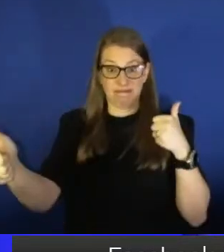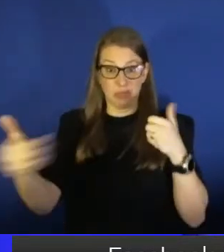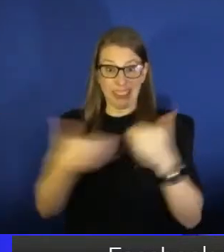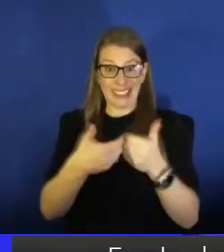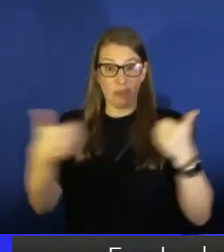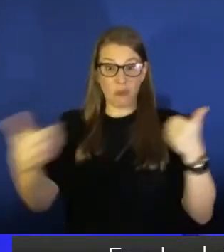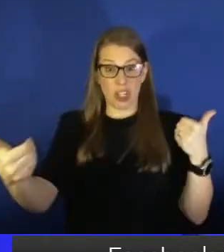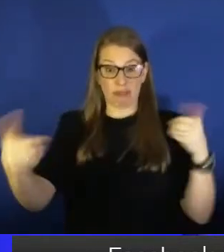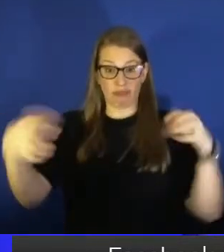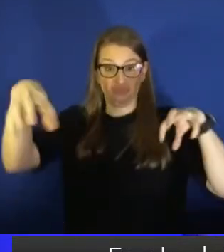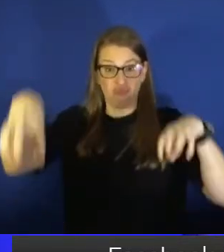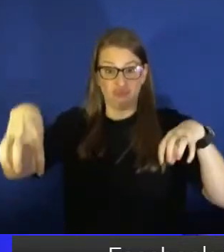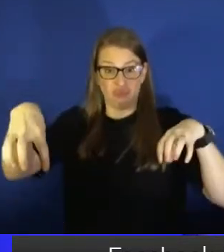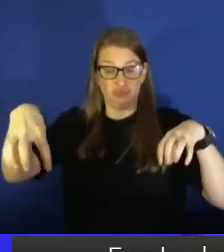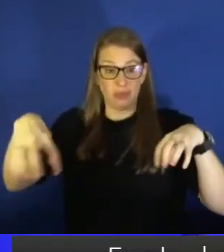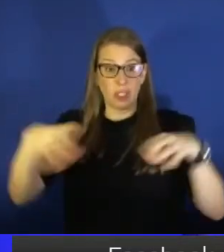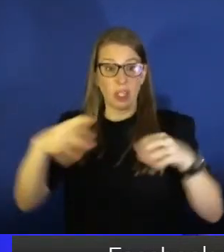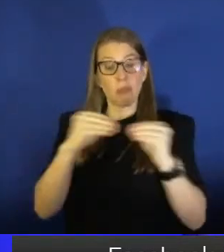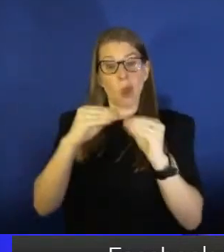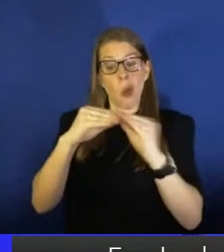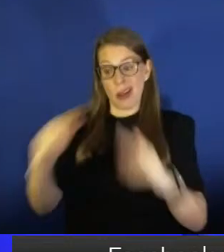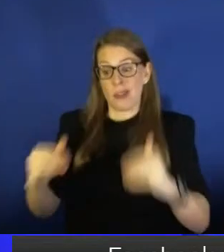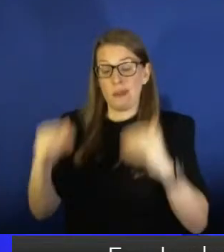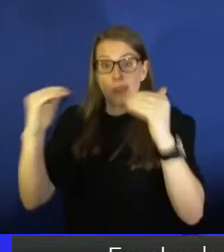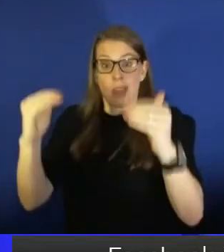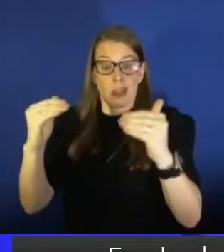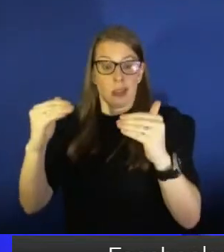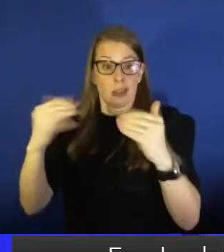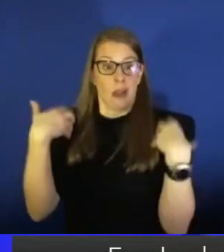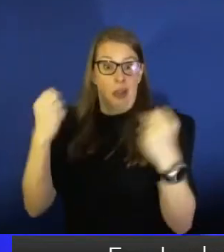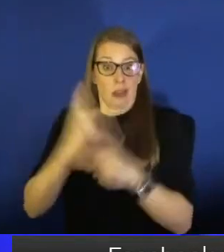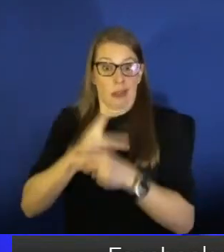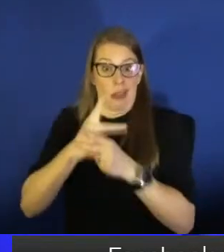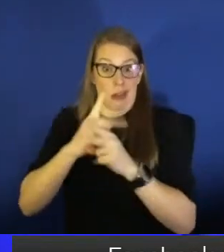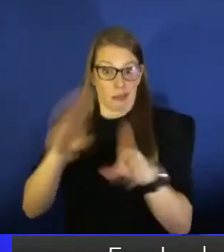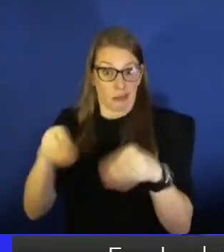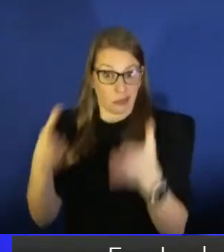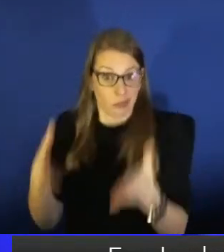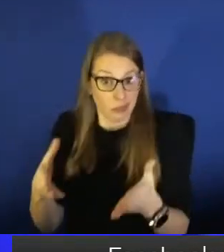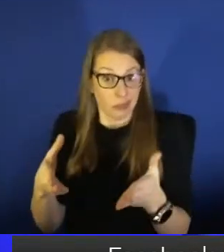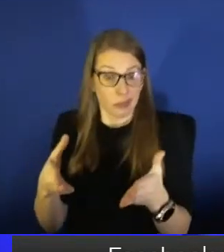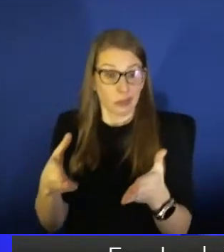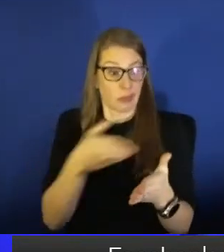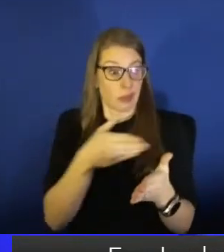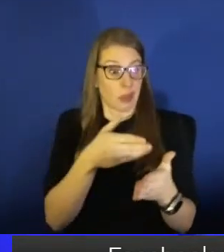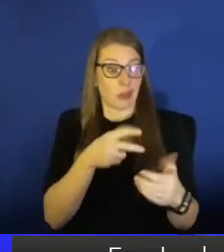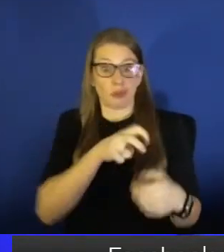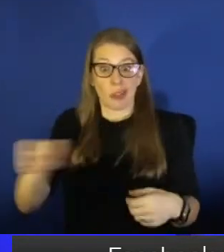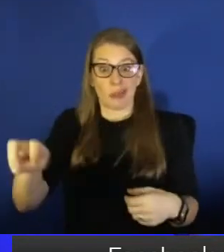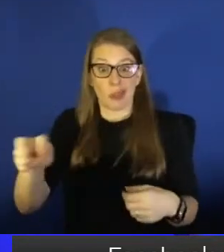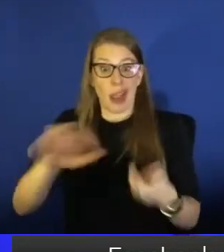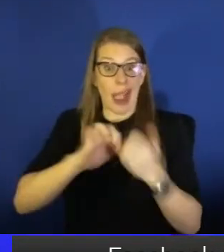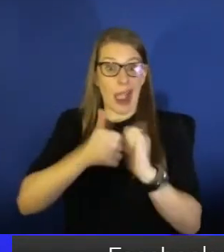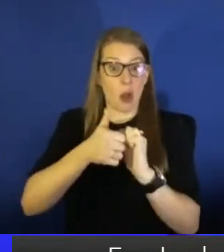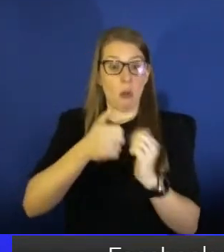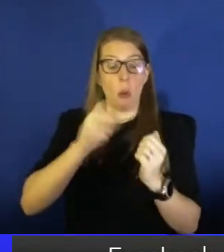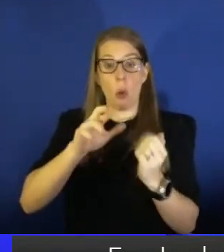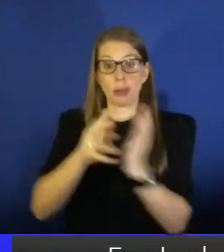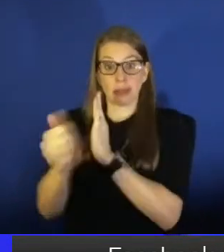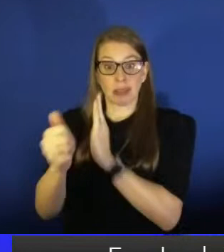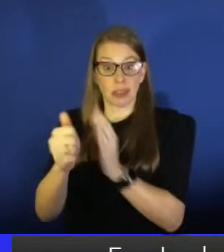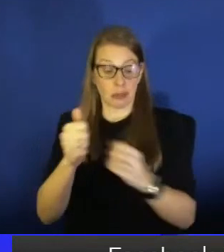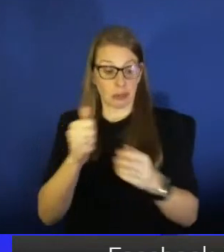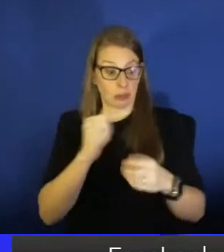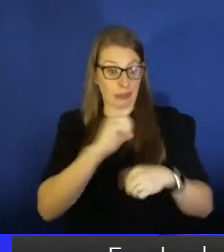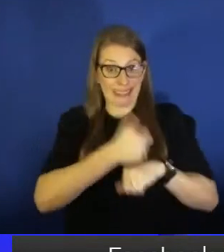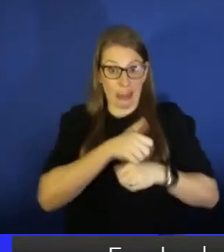from more advanced healthcare delivery. So how do we move those patients to and from? What skill sets do we need at the local level?